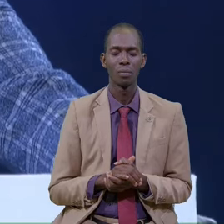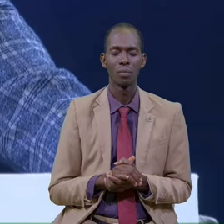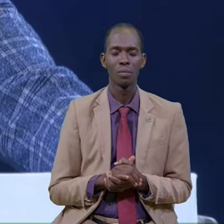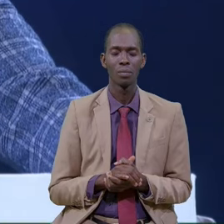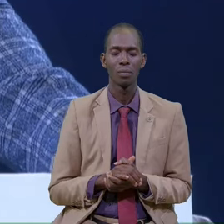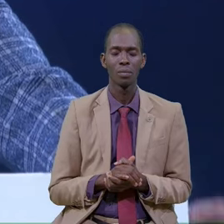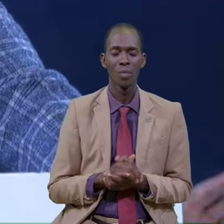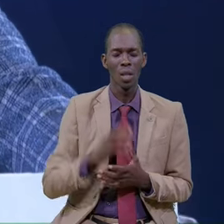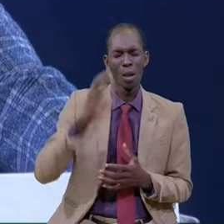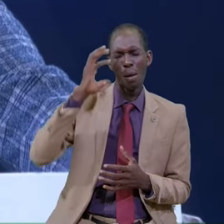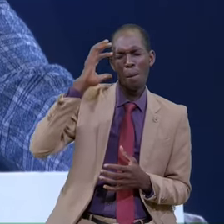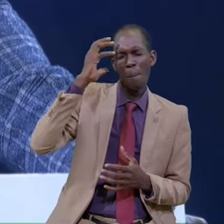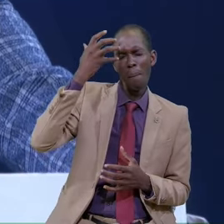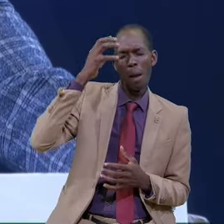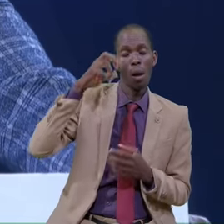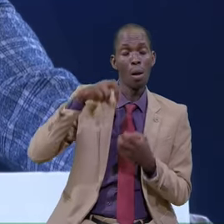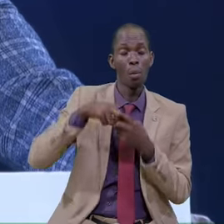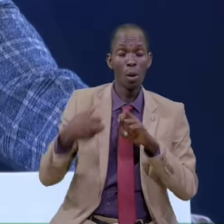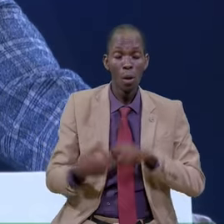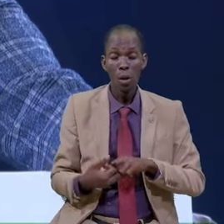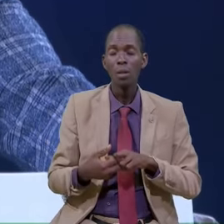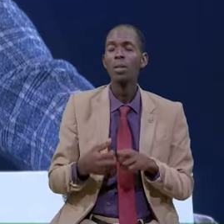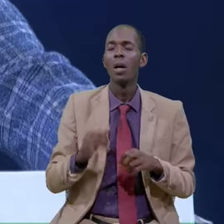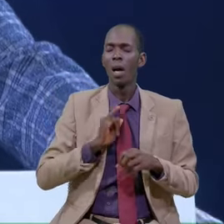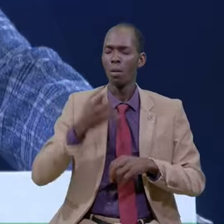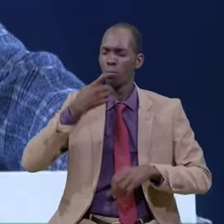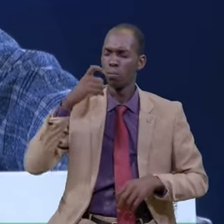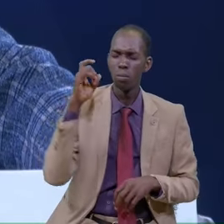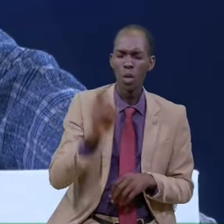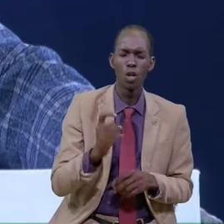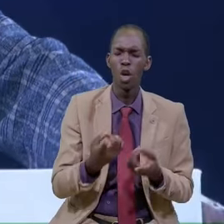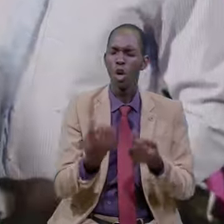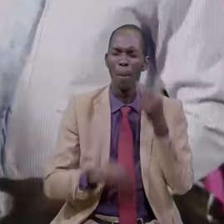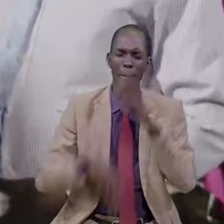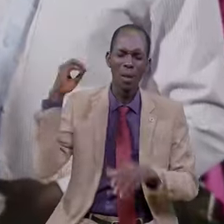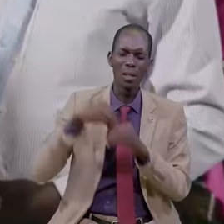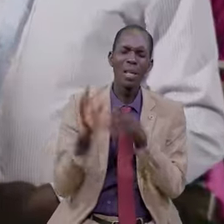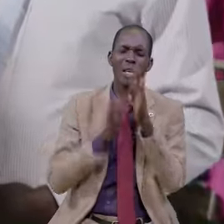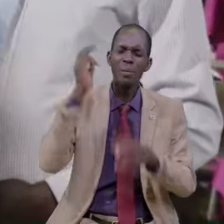M problem L I come Inus